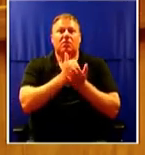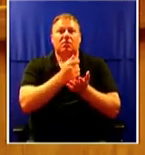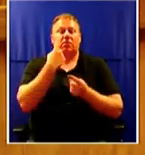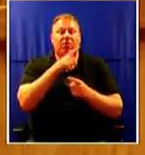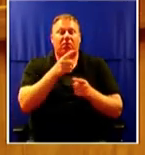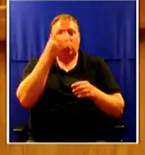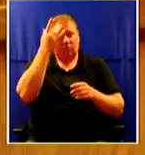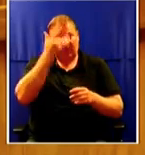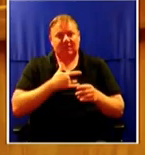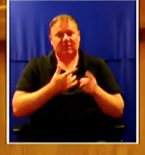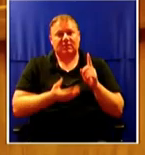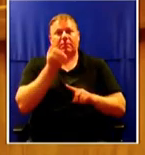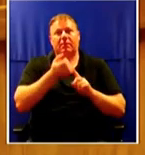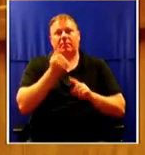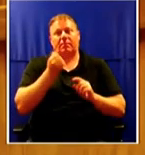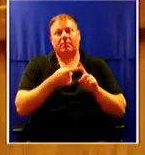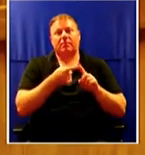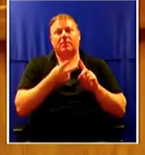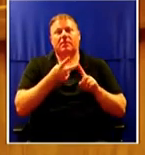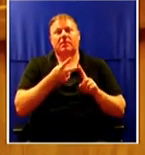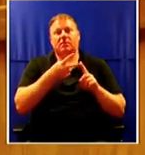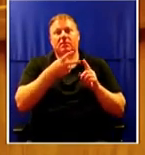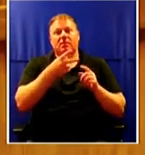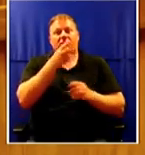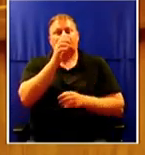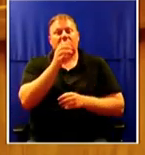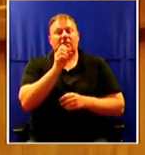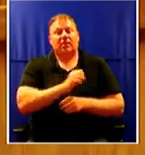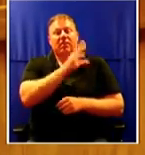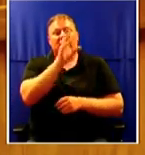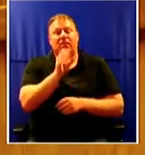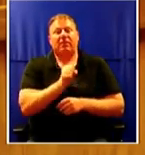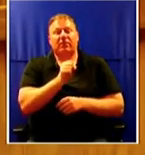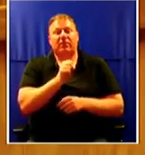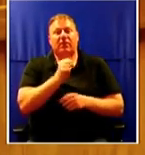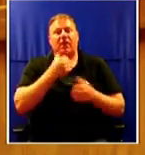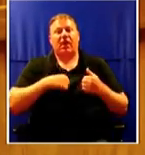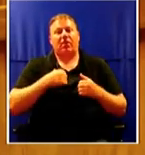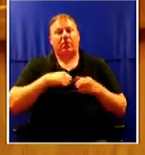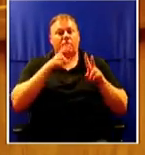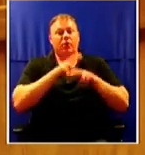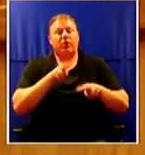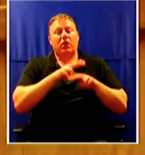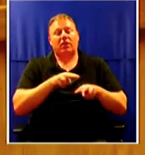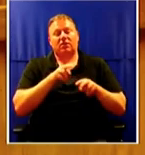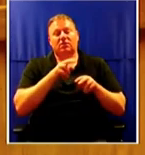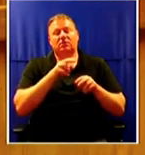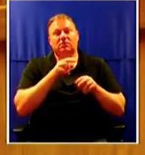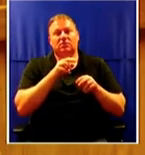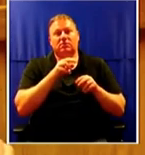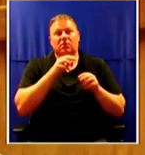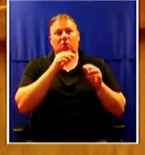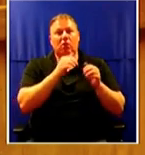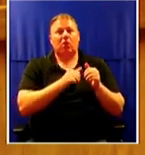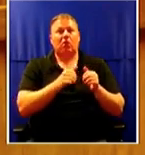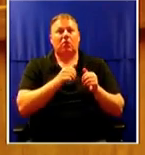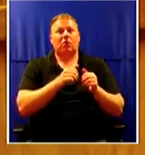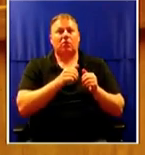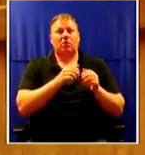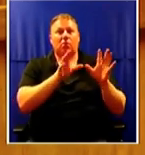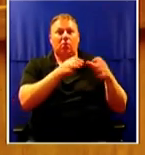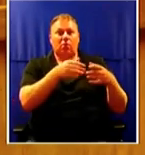and South African Health Products Regulatory Authority, SAHPRA, did not submit their financial statements for the year